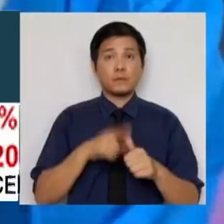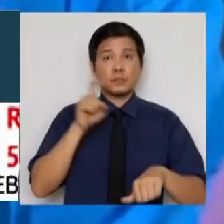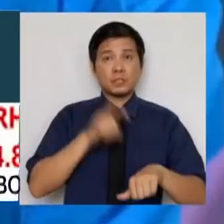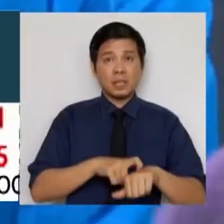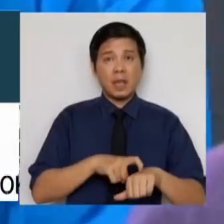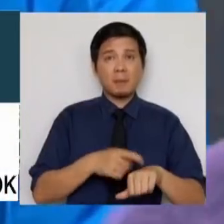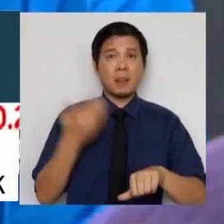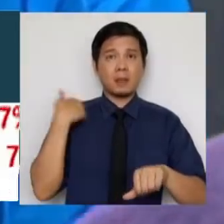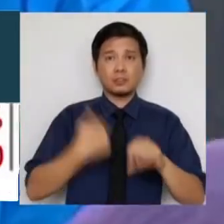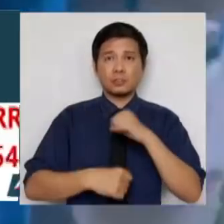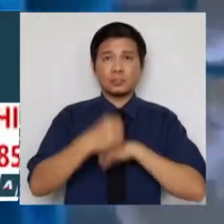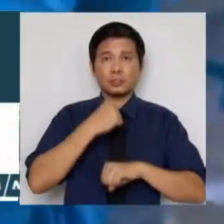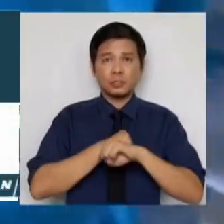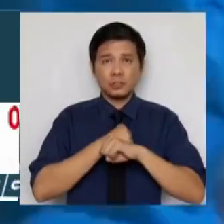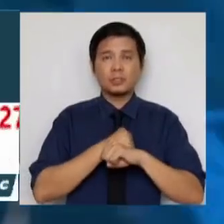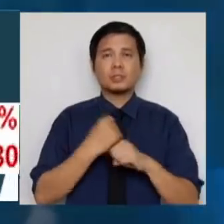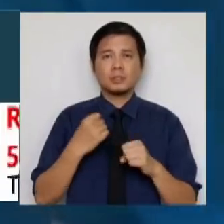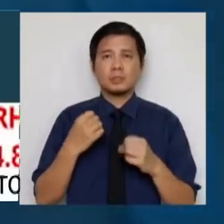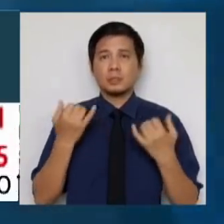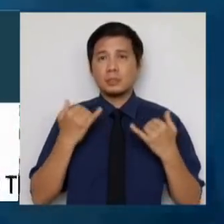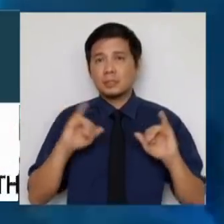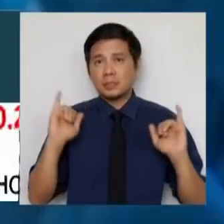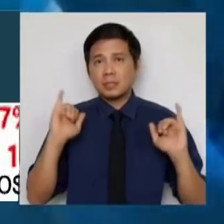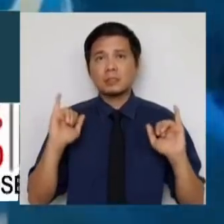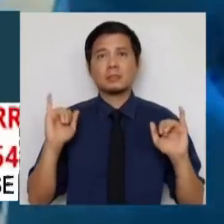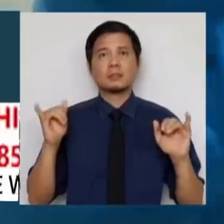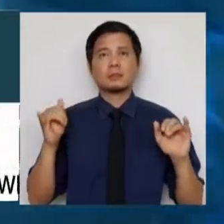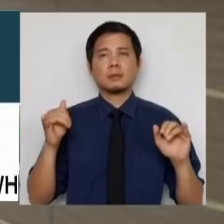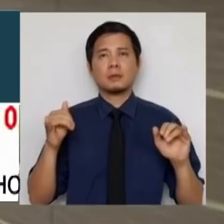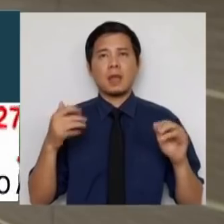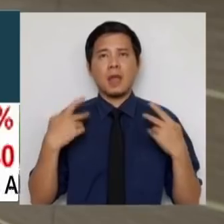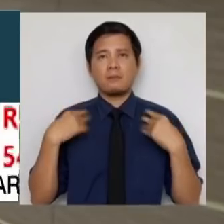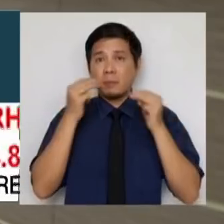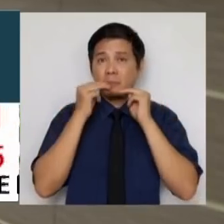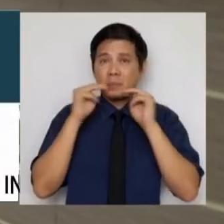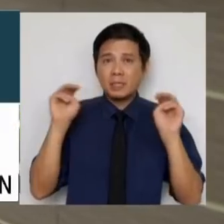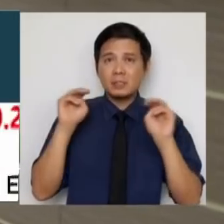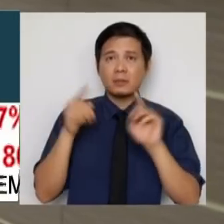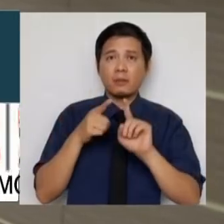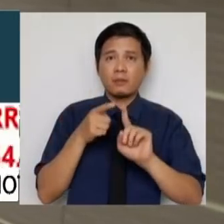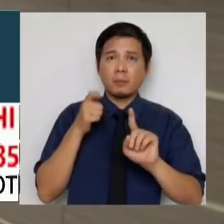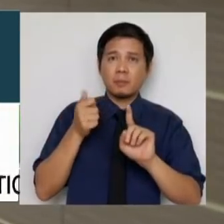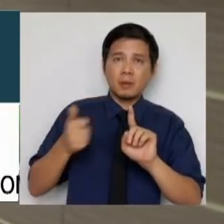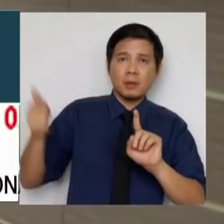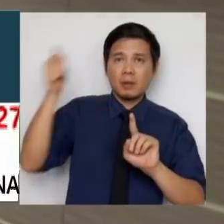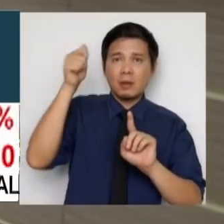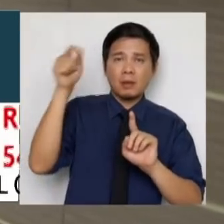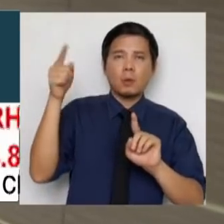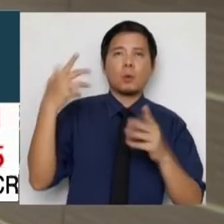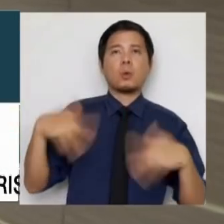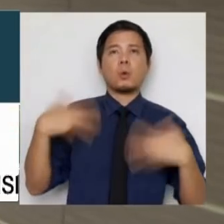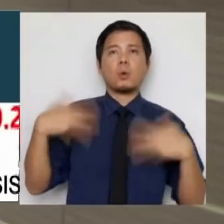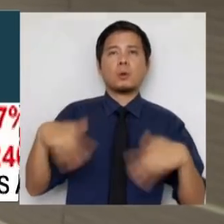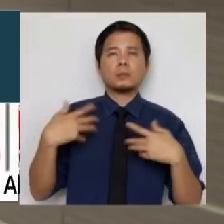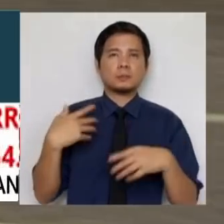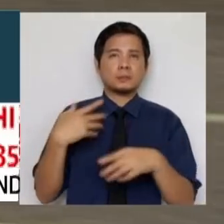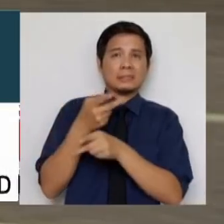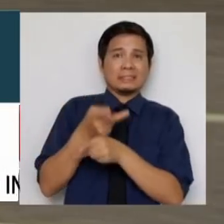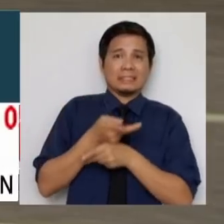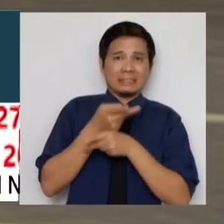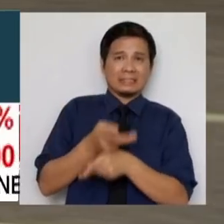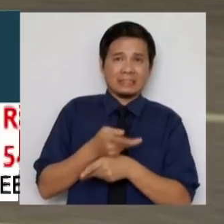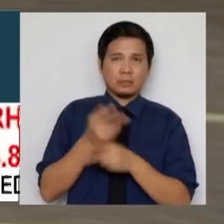year, we already experienced that and we've learned our lessons from that. And we are much more careful now compared to before. You know? So we